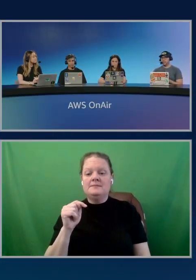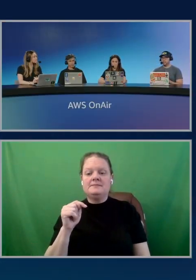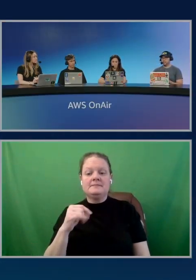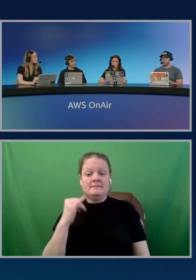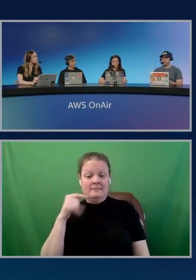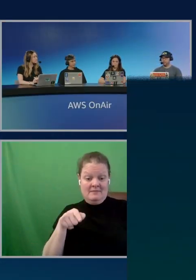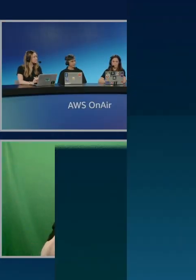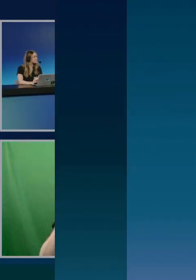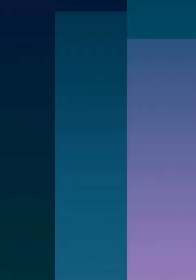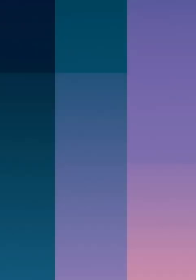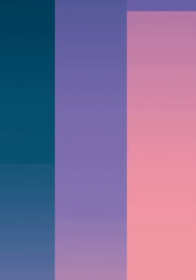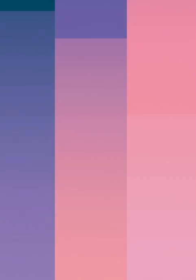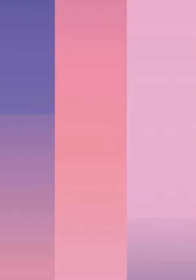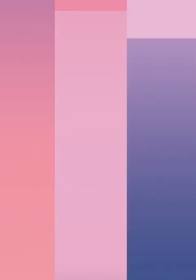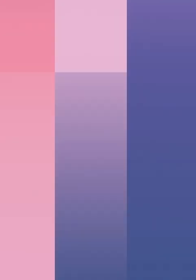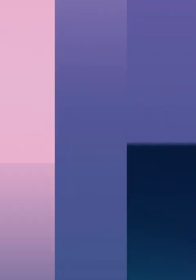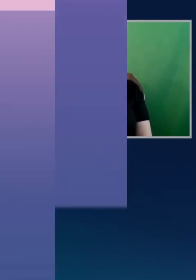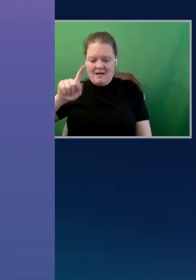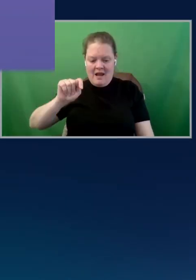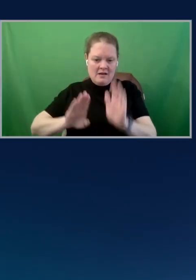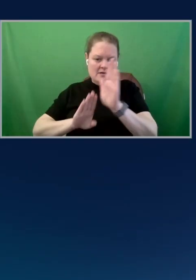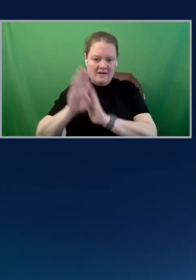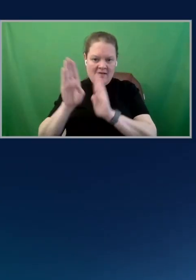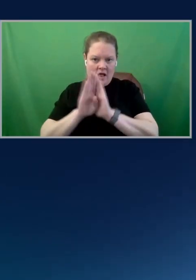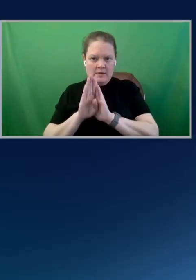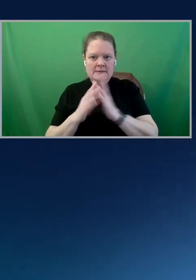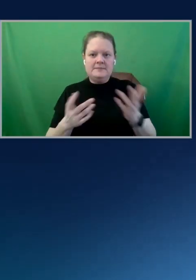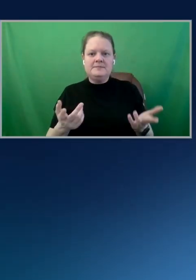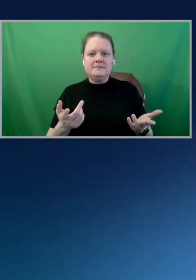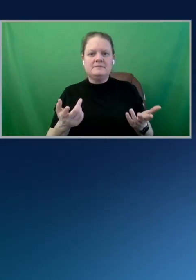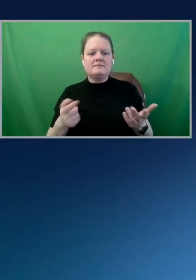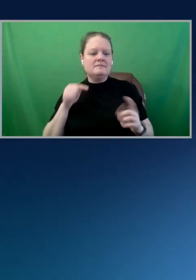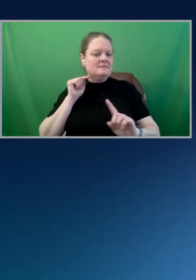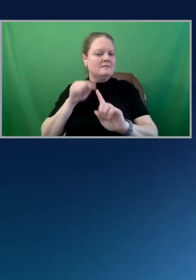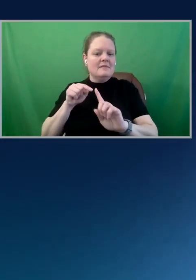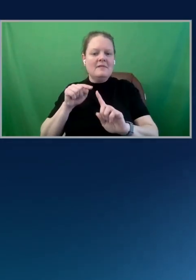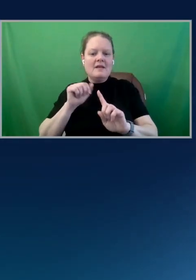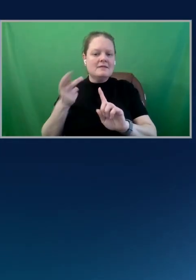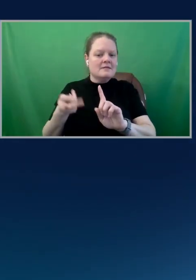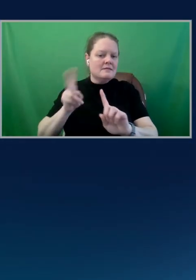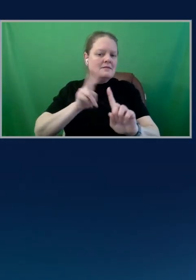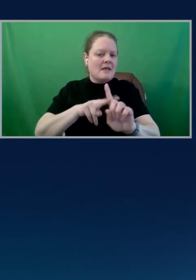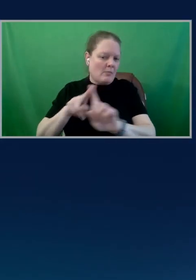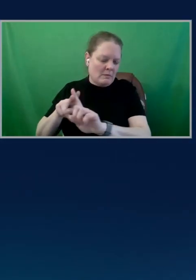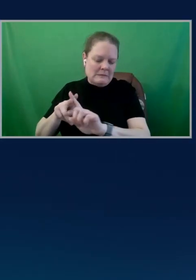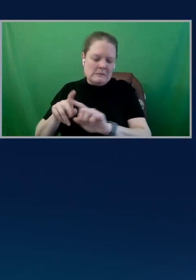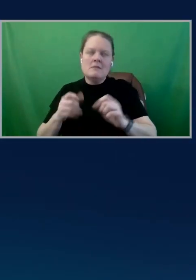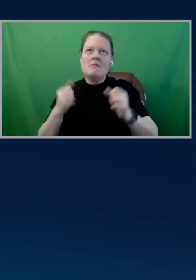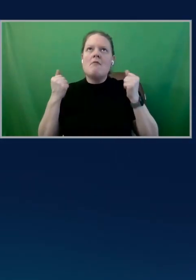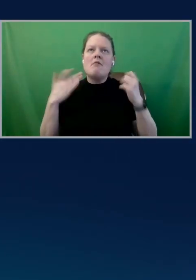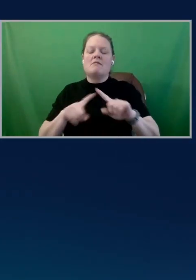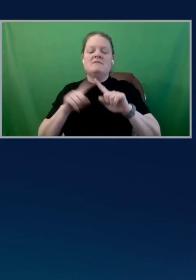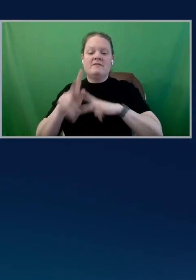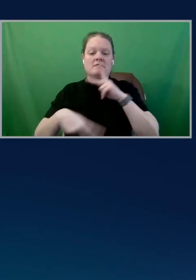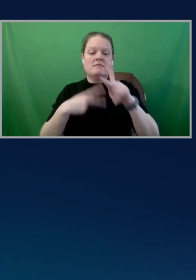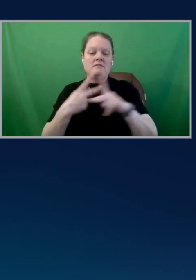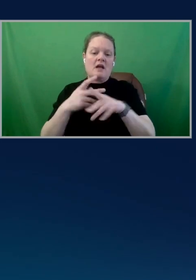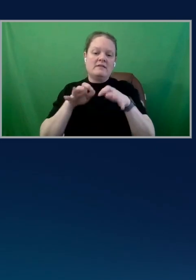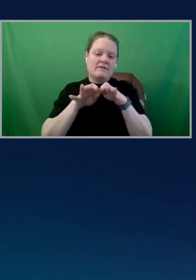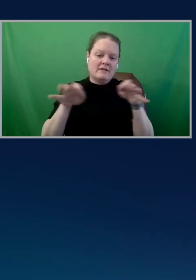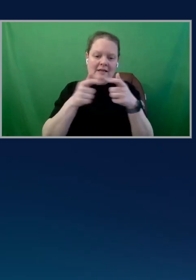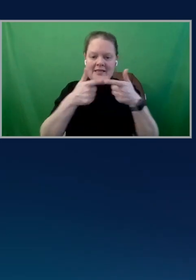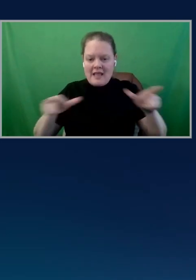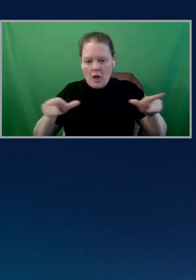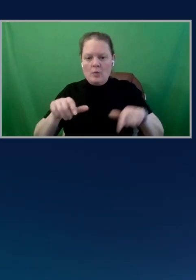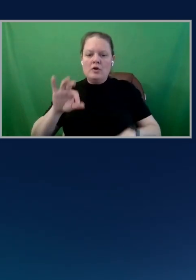with .NET development, this is applicable to a lot of different types of languages, lots of frameworks.